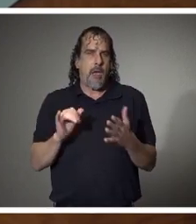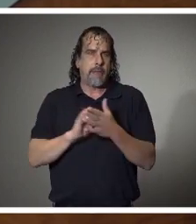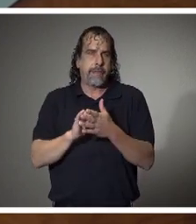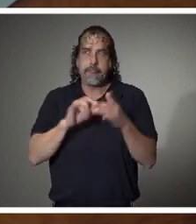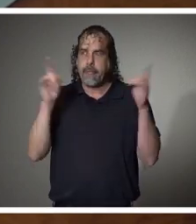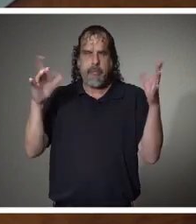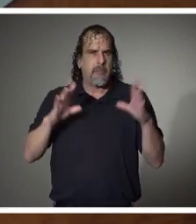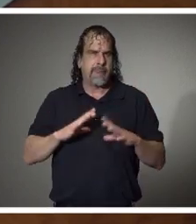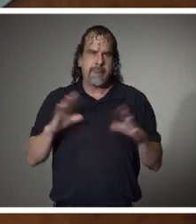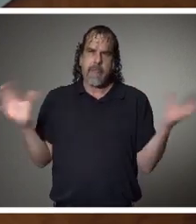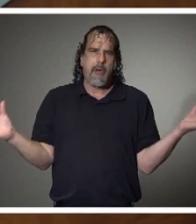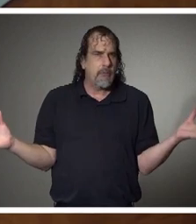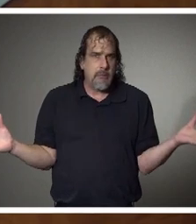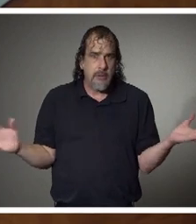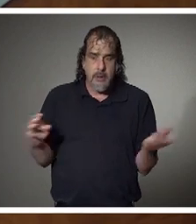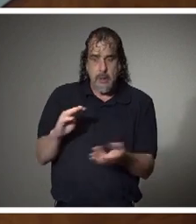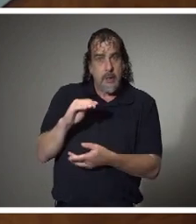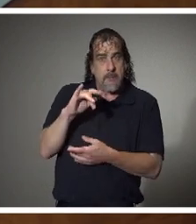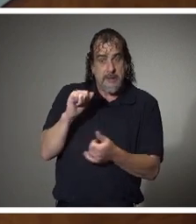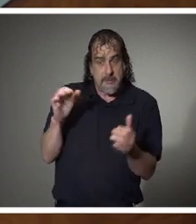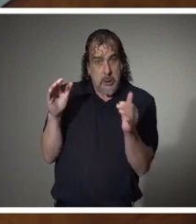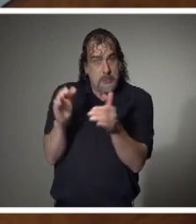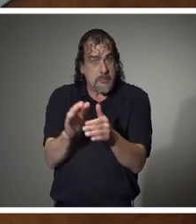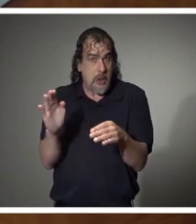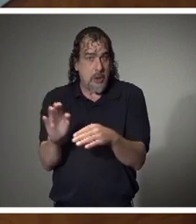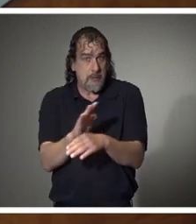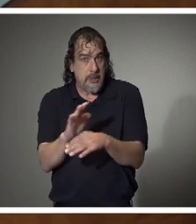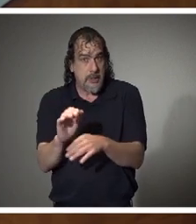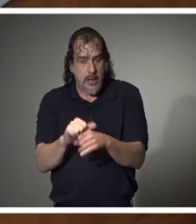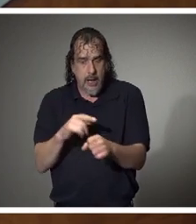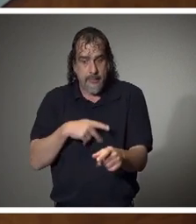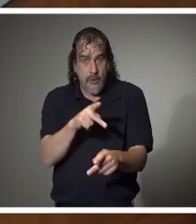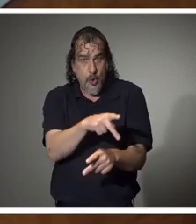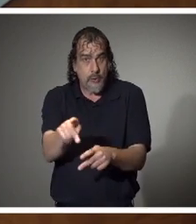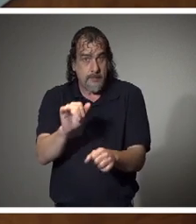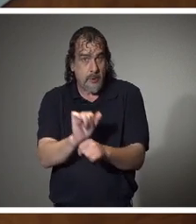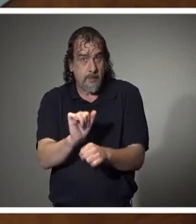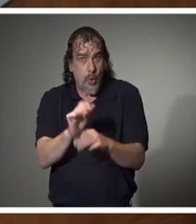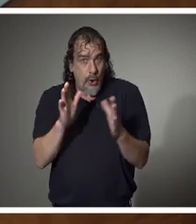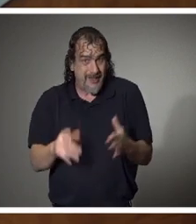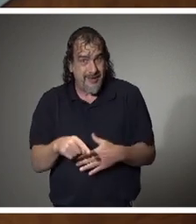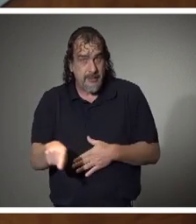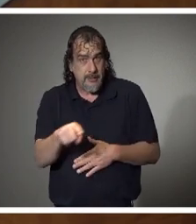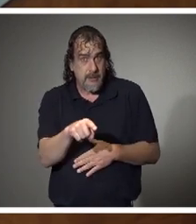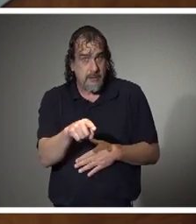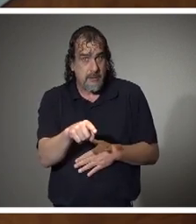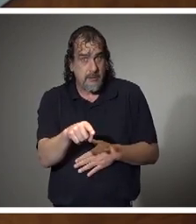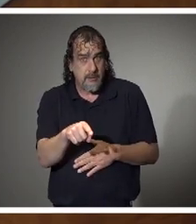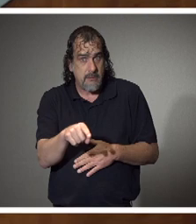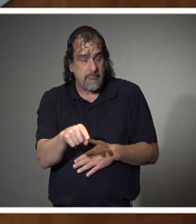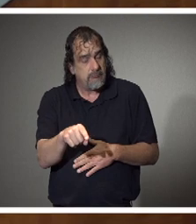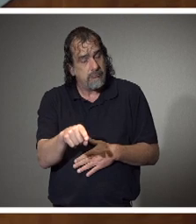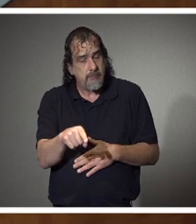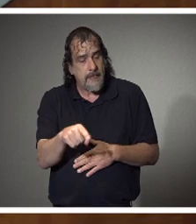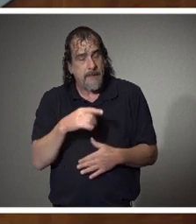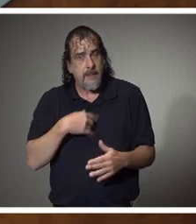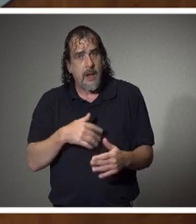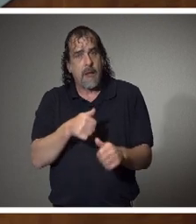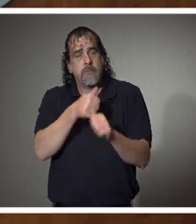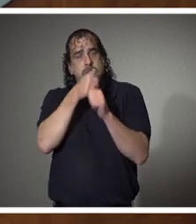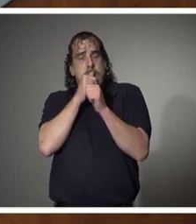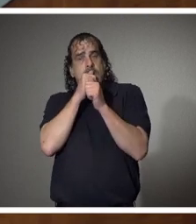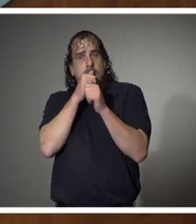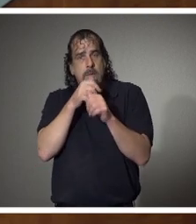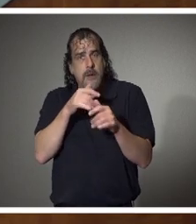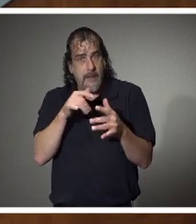just fine. Mississippi small businesses and workers have bared the brunt of this